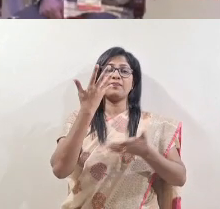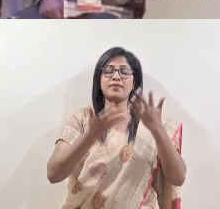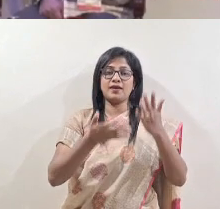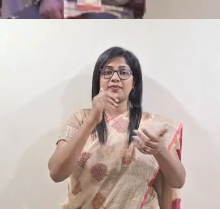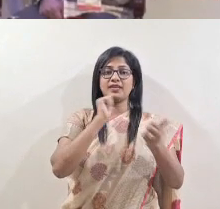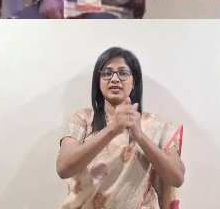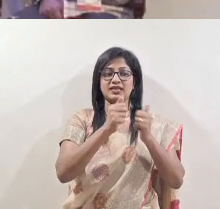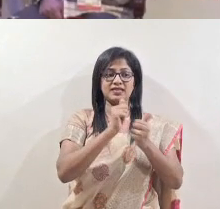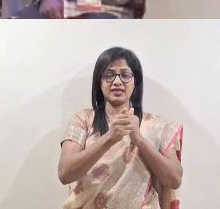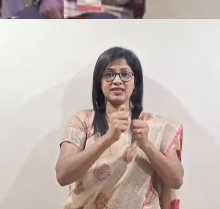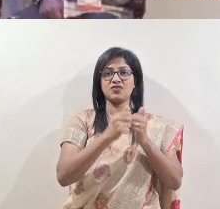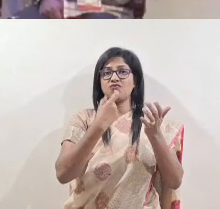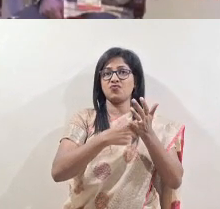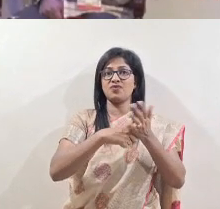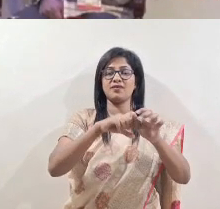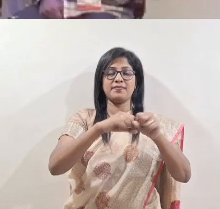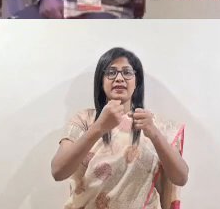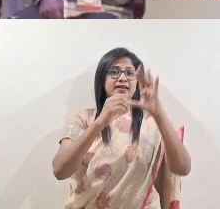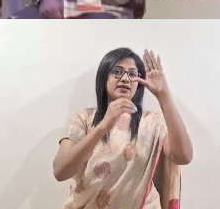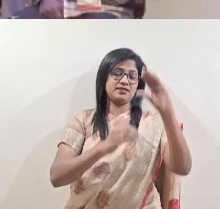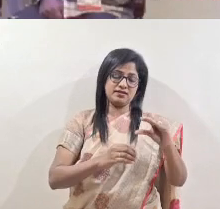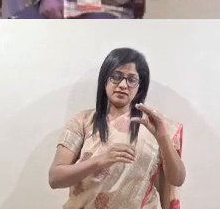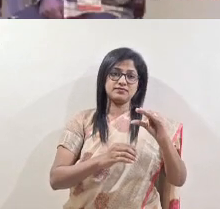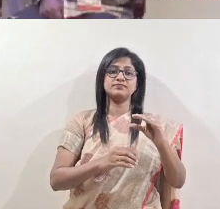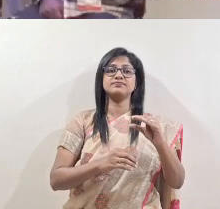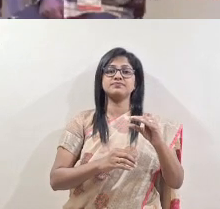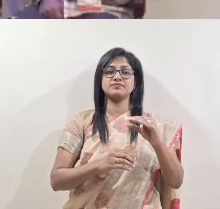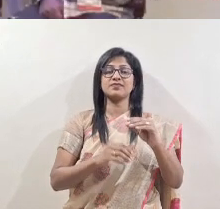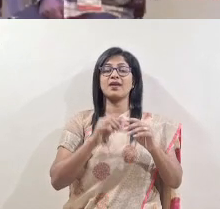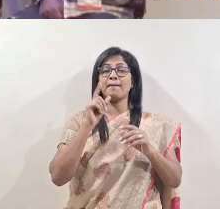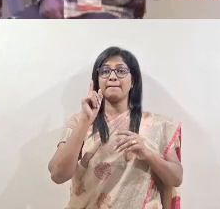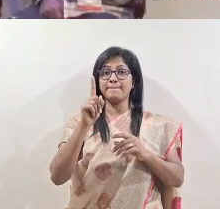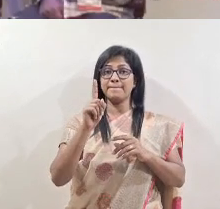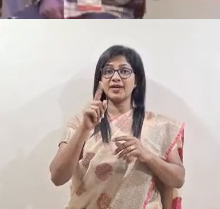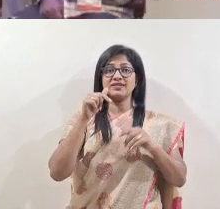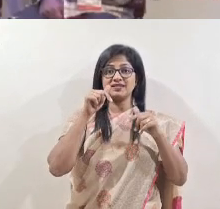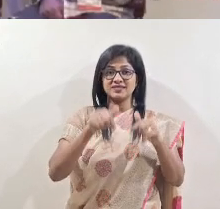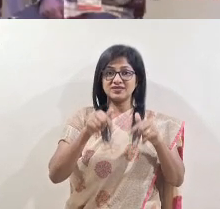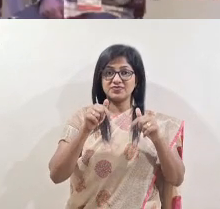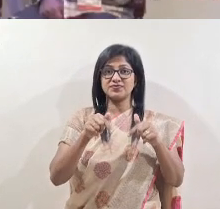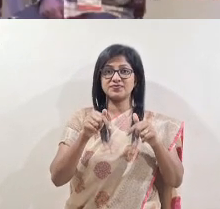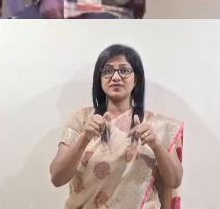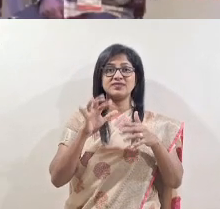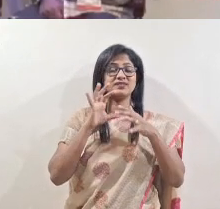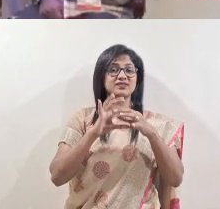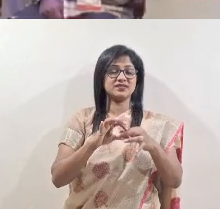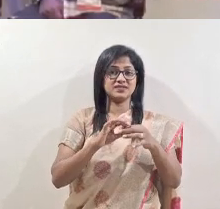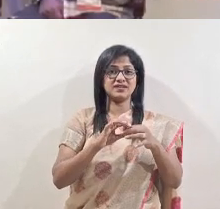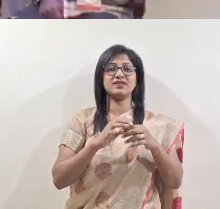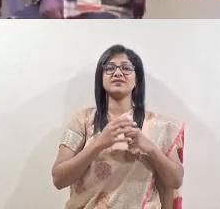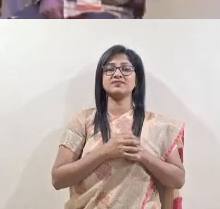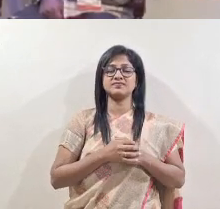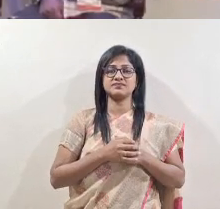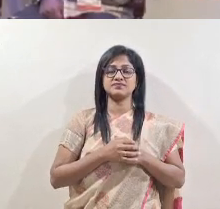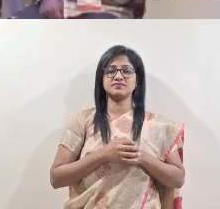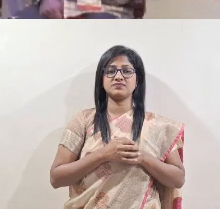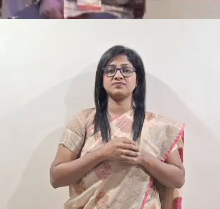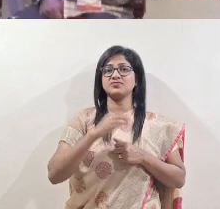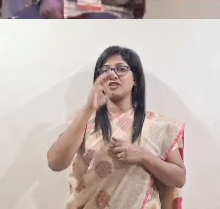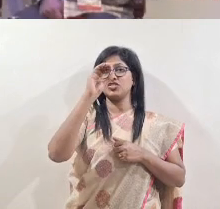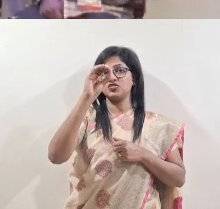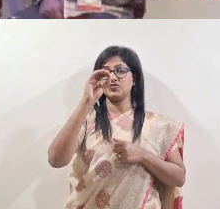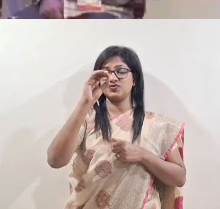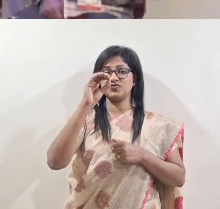chances of pedestrians to break the rules. But since nowadays we are talking about the zero